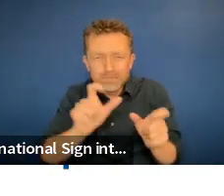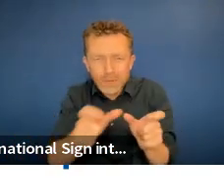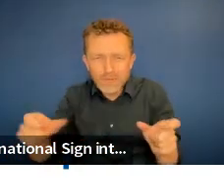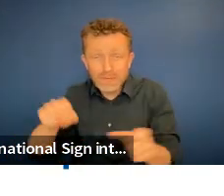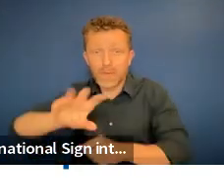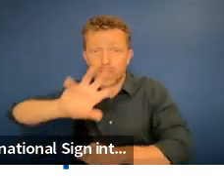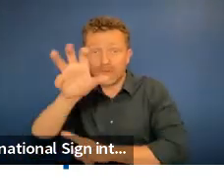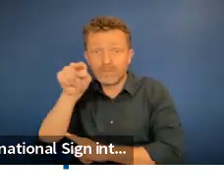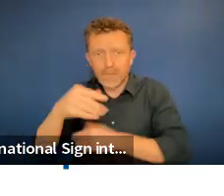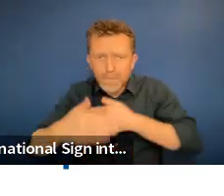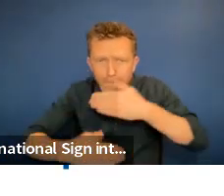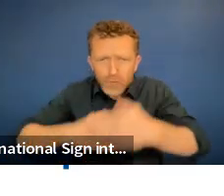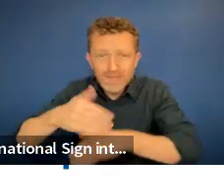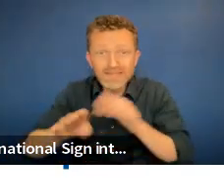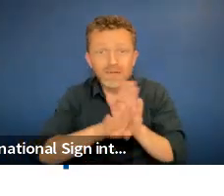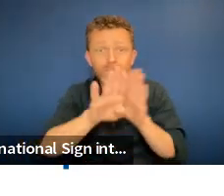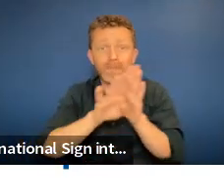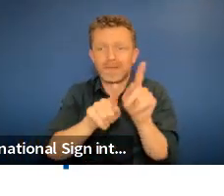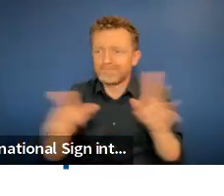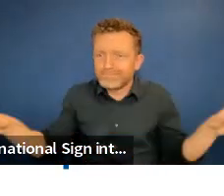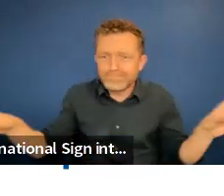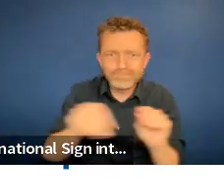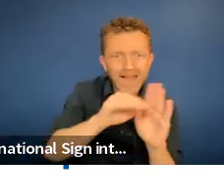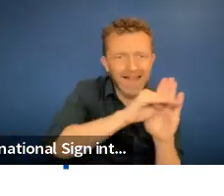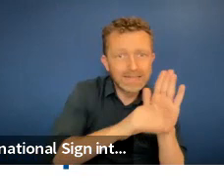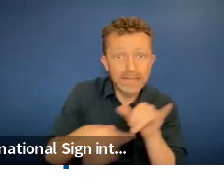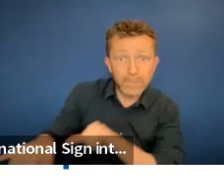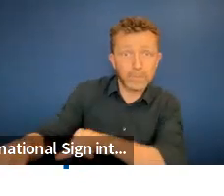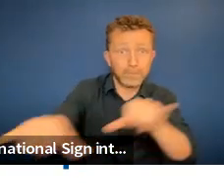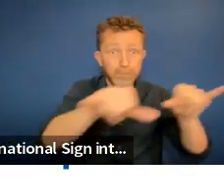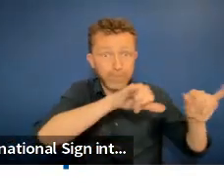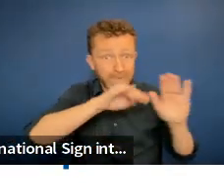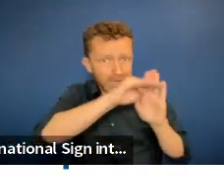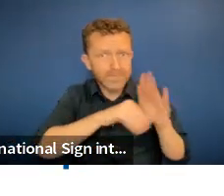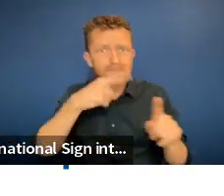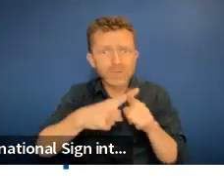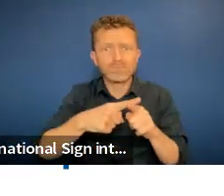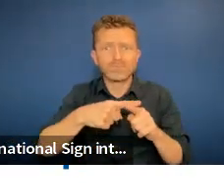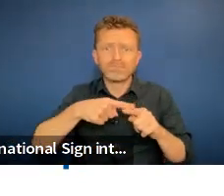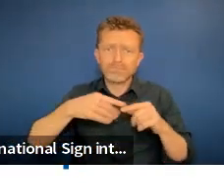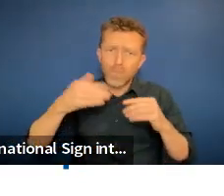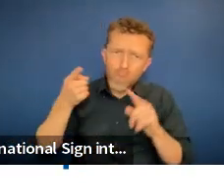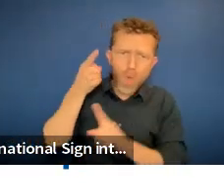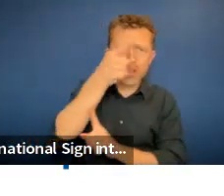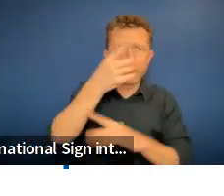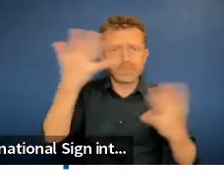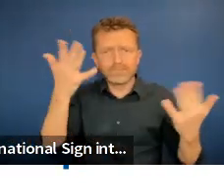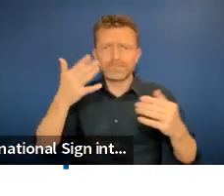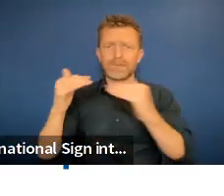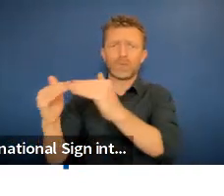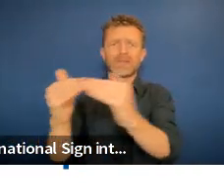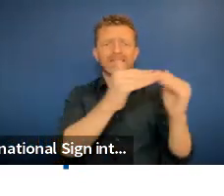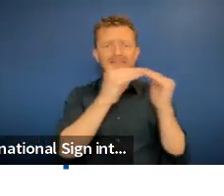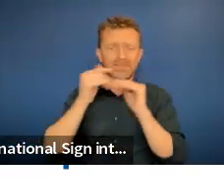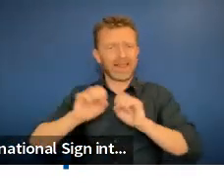an important goal to keep in mind while embarking on this journey. The next slide, please.